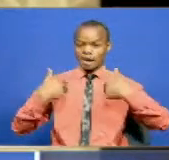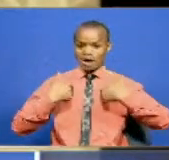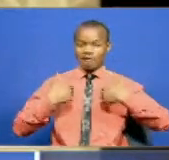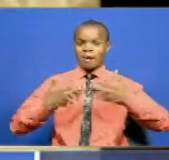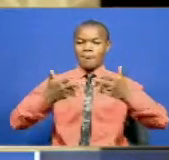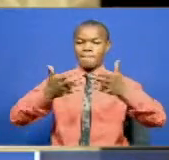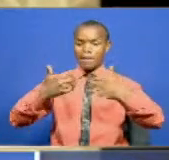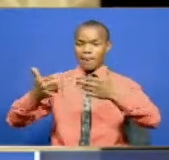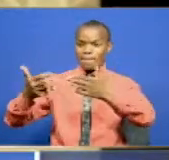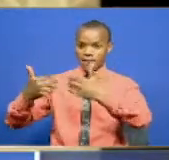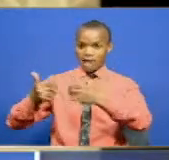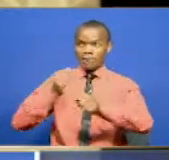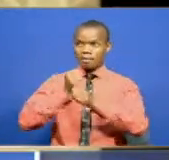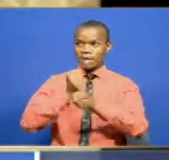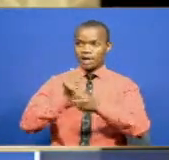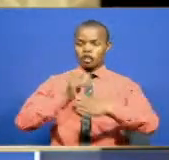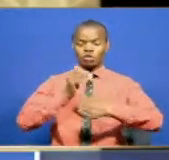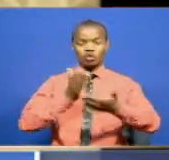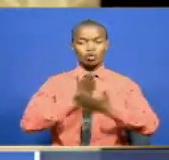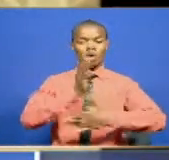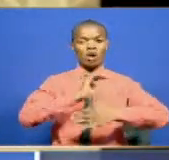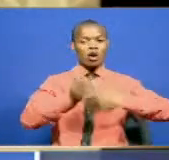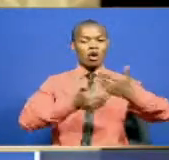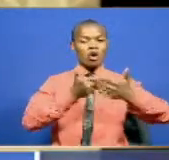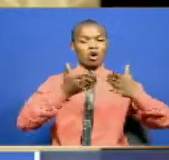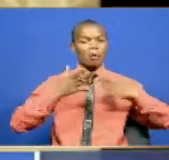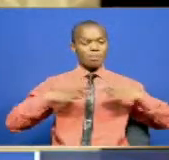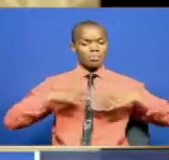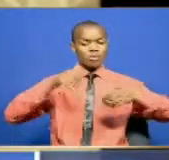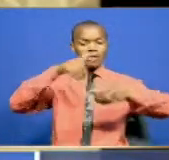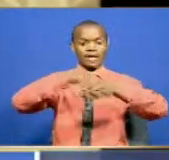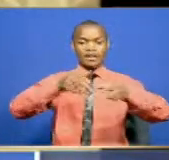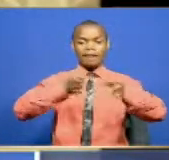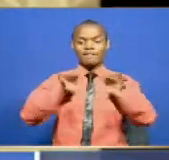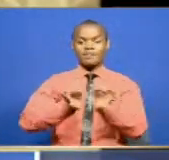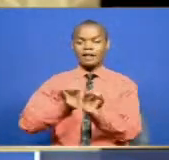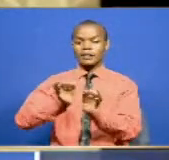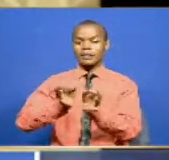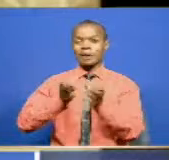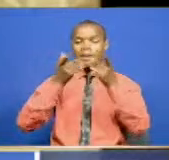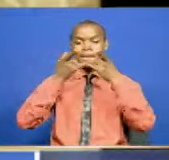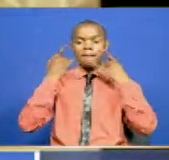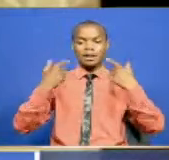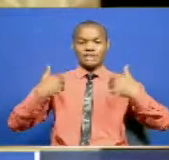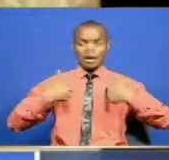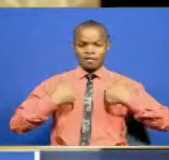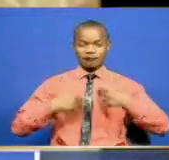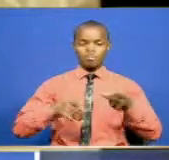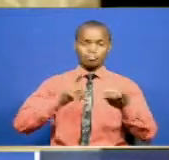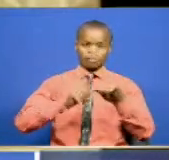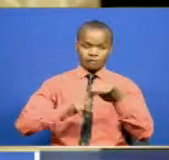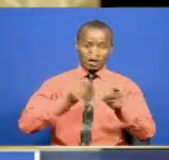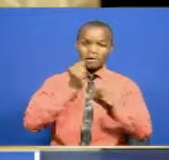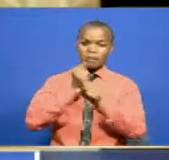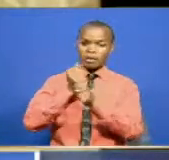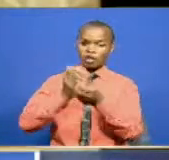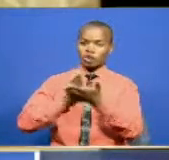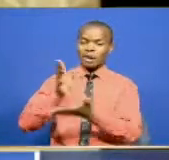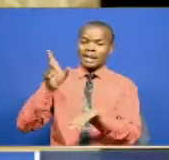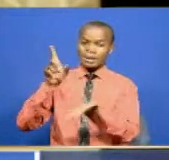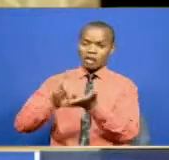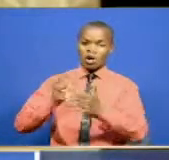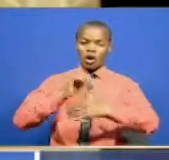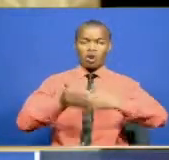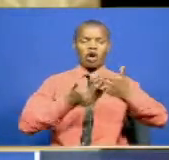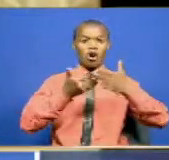us inside the stadium have masks. We will also ensure at the point of entry that we sanitize everybody who is coming